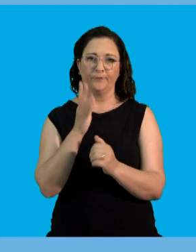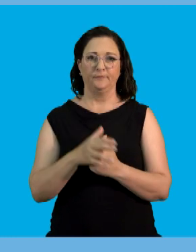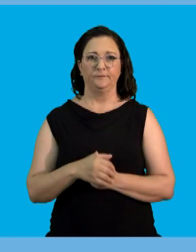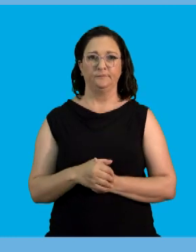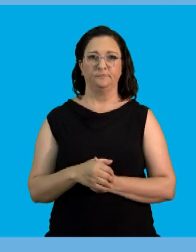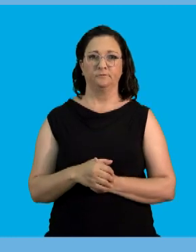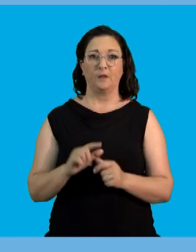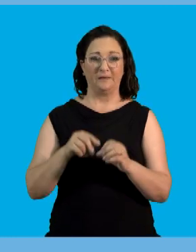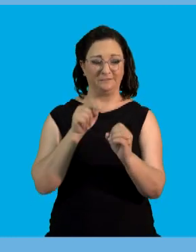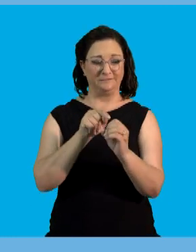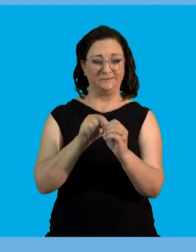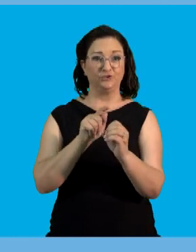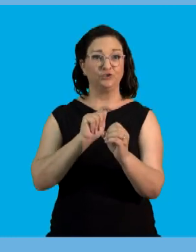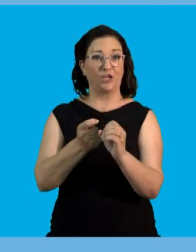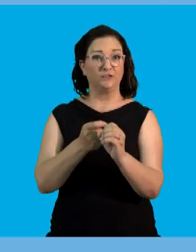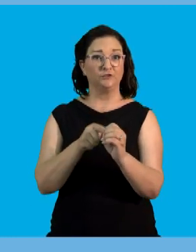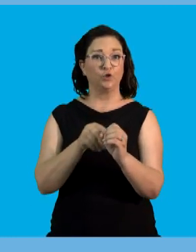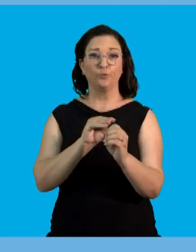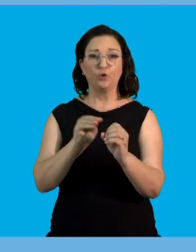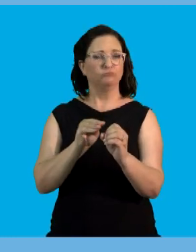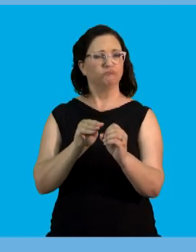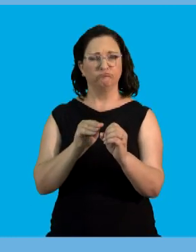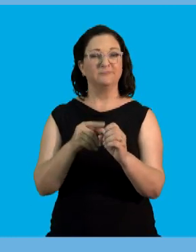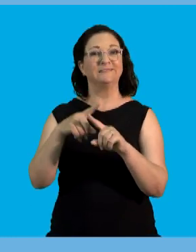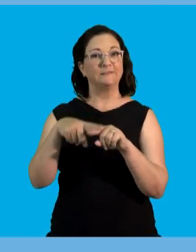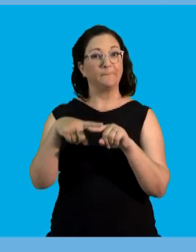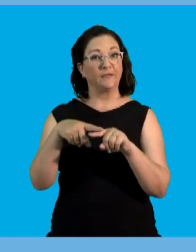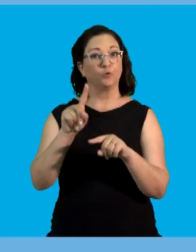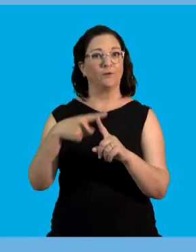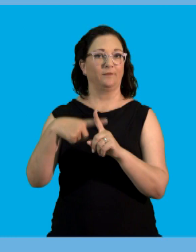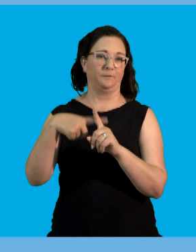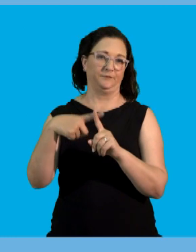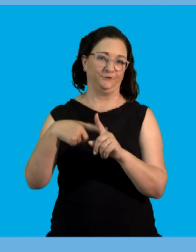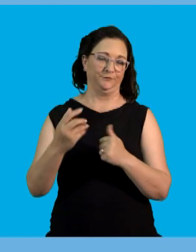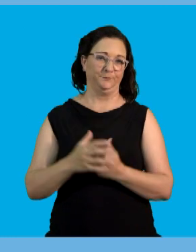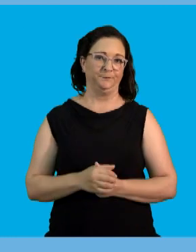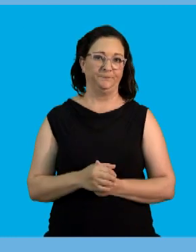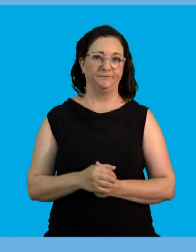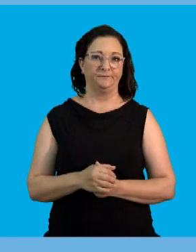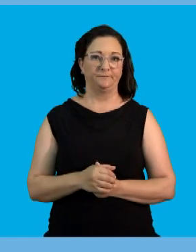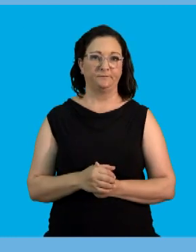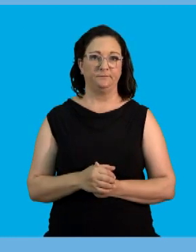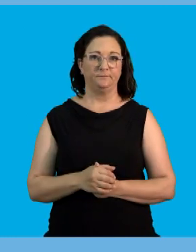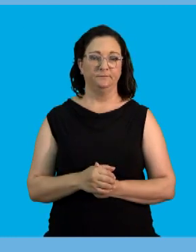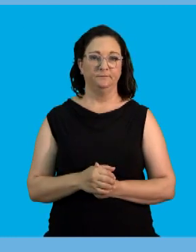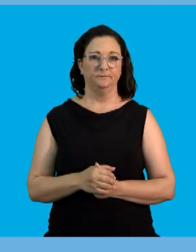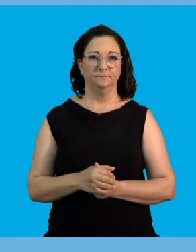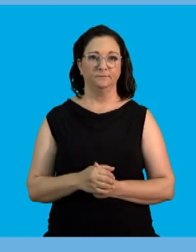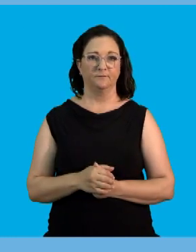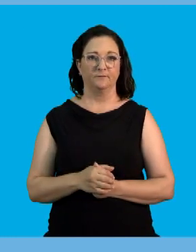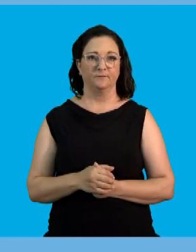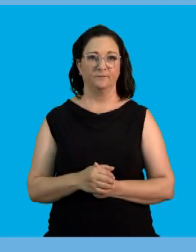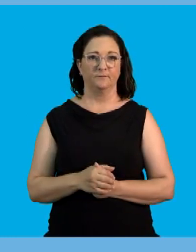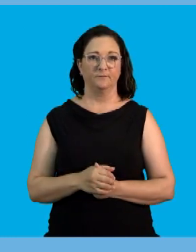closer together. So the particles will not change their motion if the temperature is not changed. So